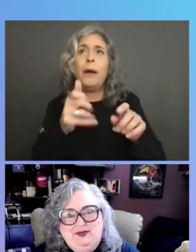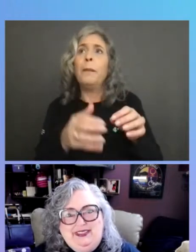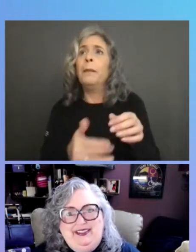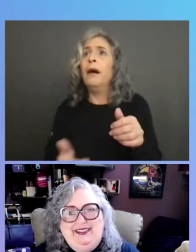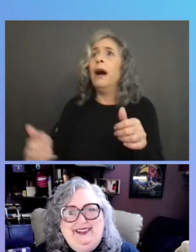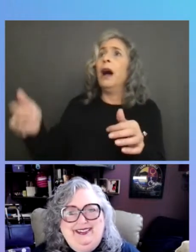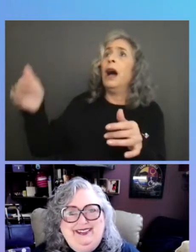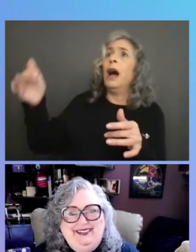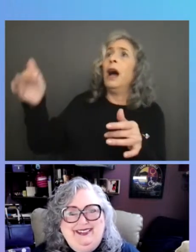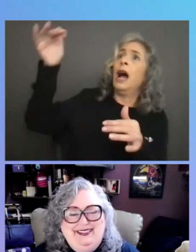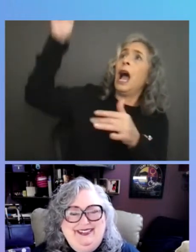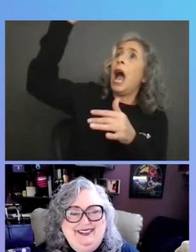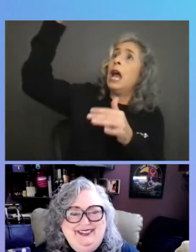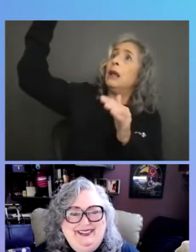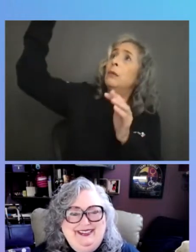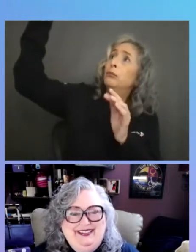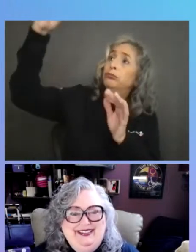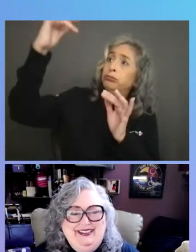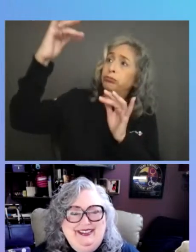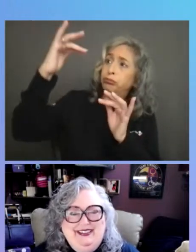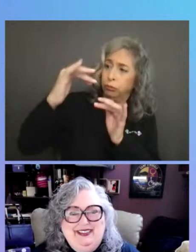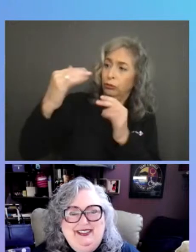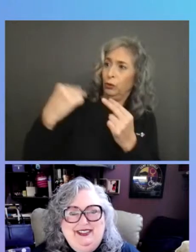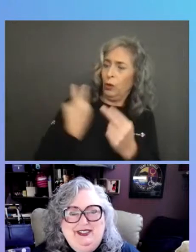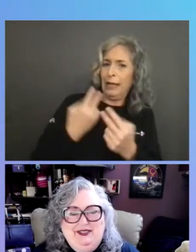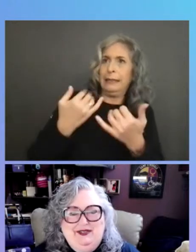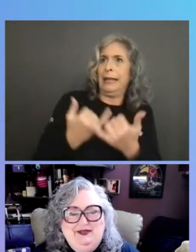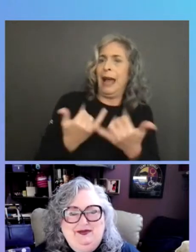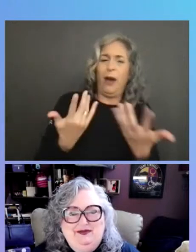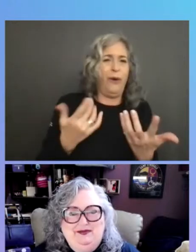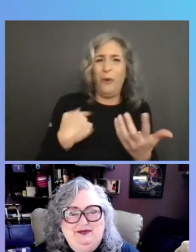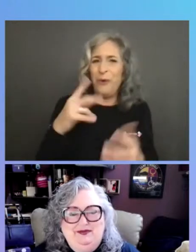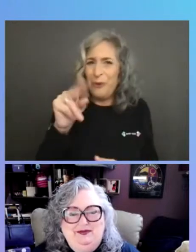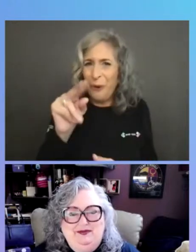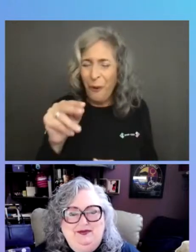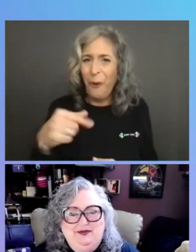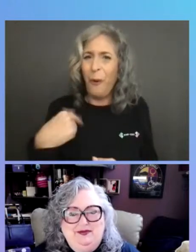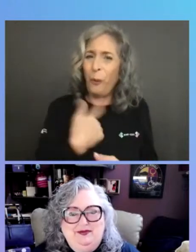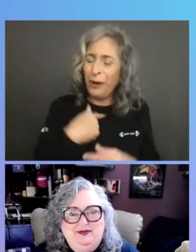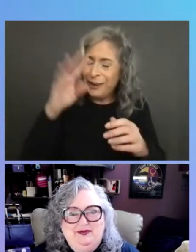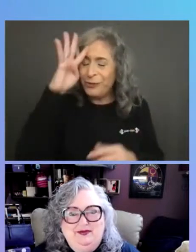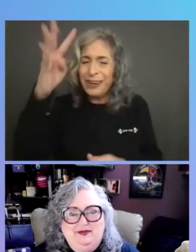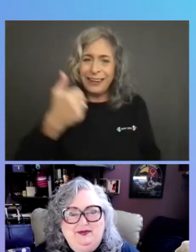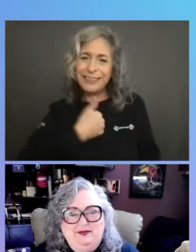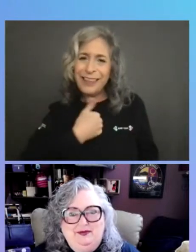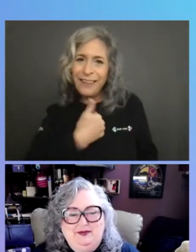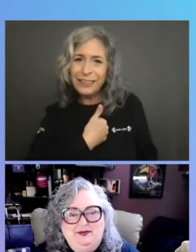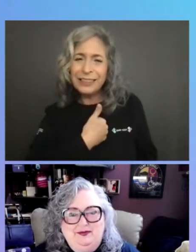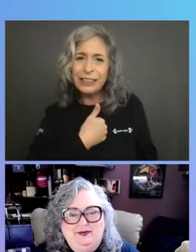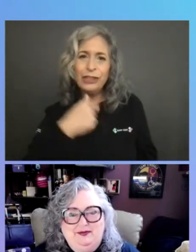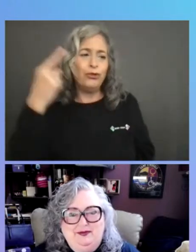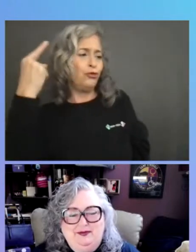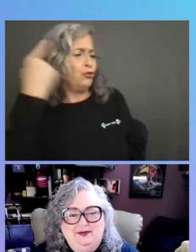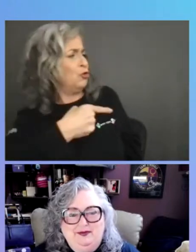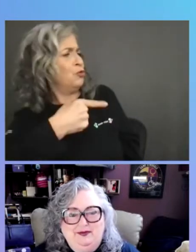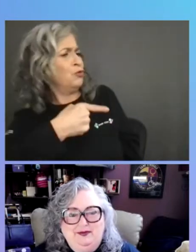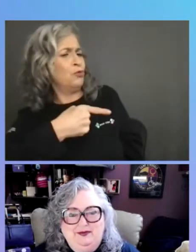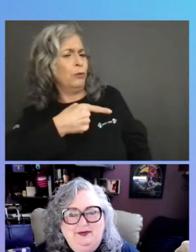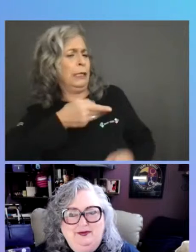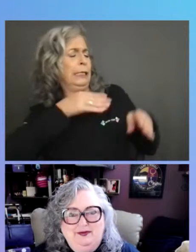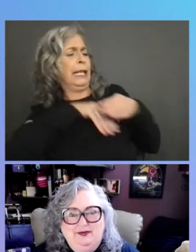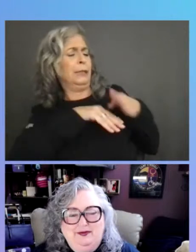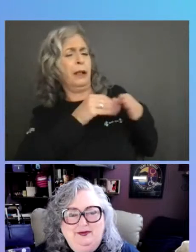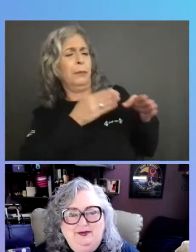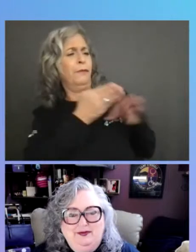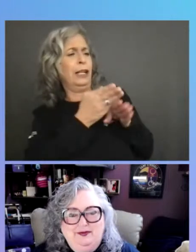imposed upon the accessibility profession, where they said, all right, all you so-called accessibility professionals, now